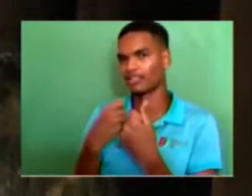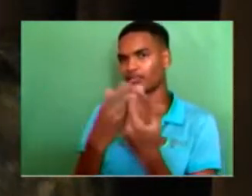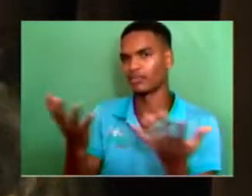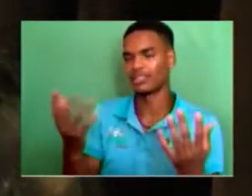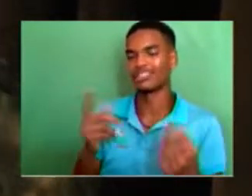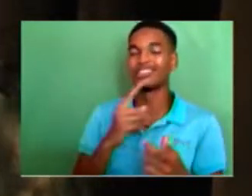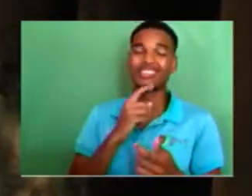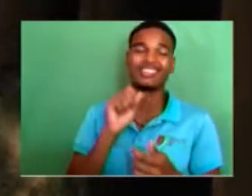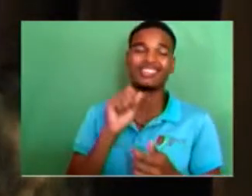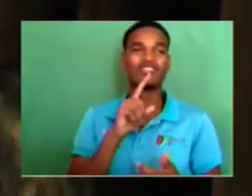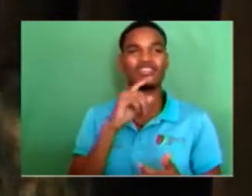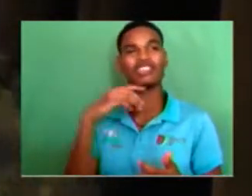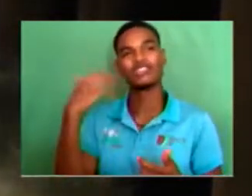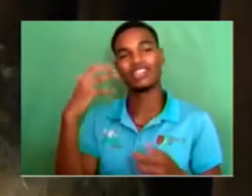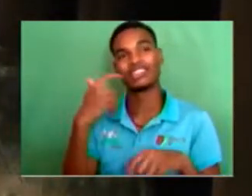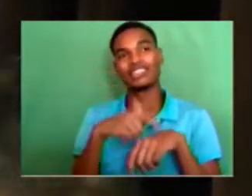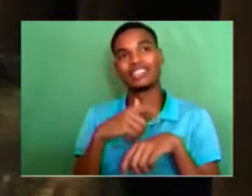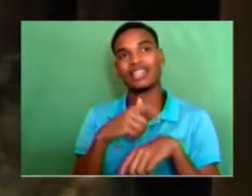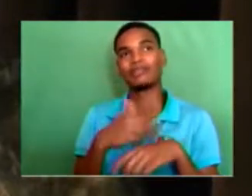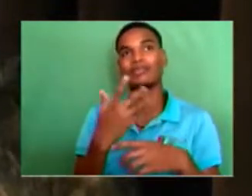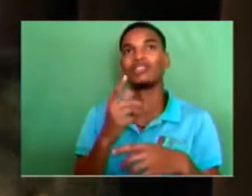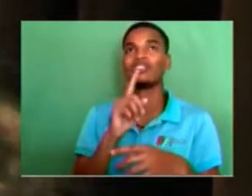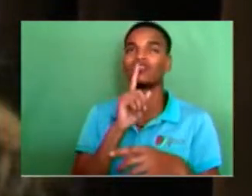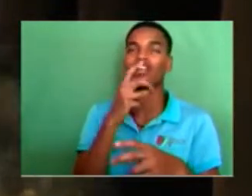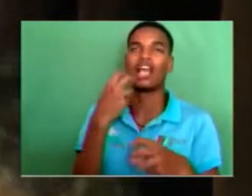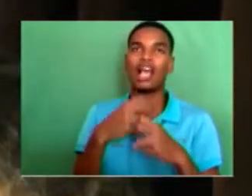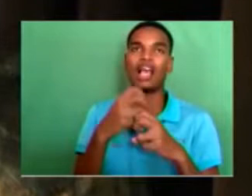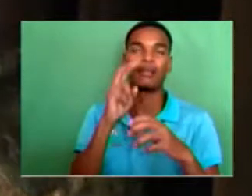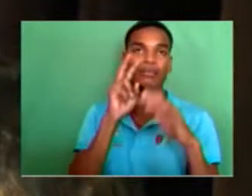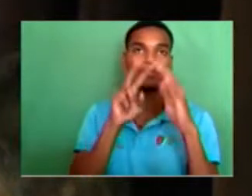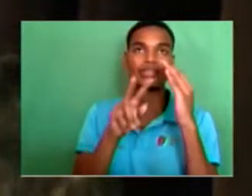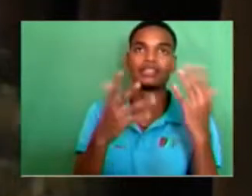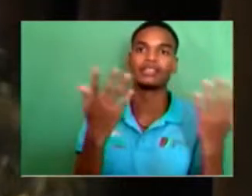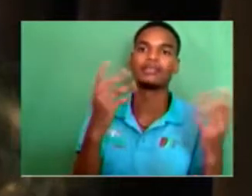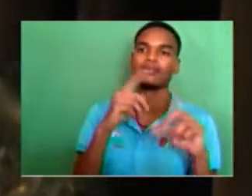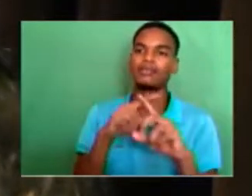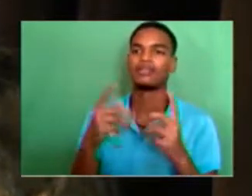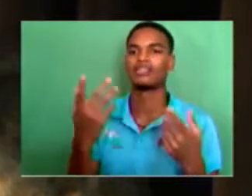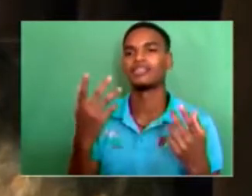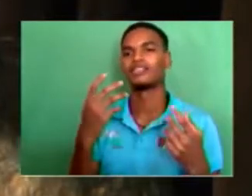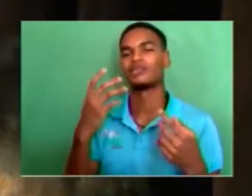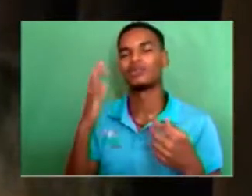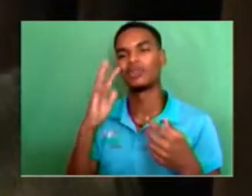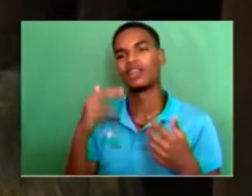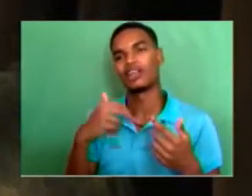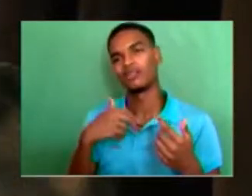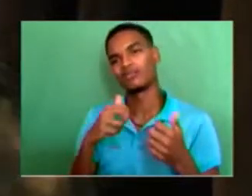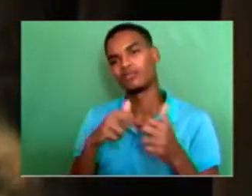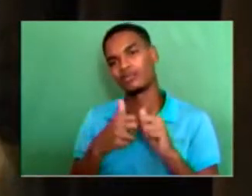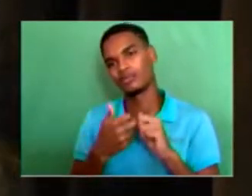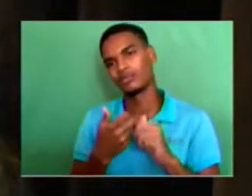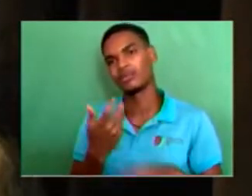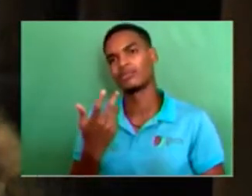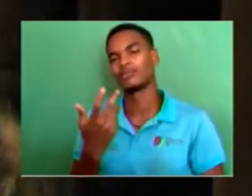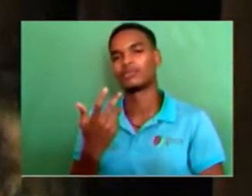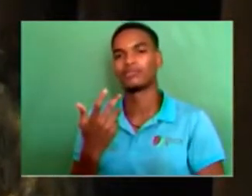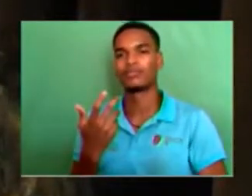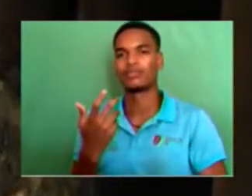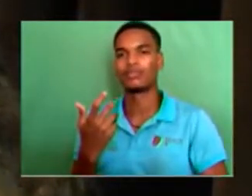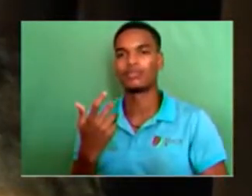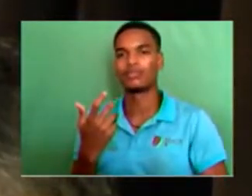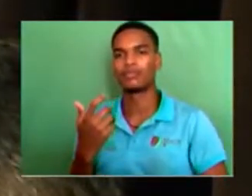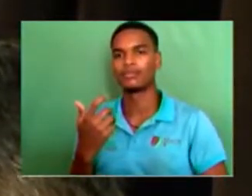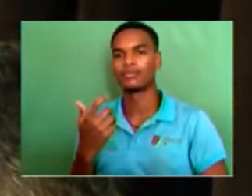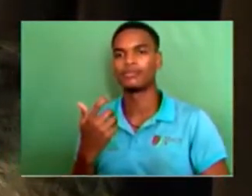and it's hard to predict that stuff. Supply chain problems, logistics, transportation logistics problems, and all of that